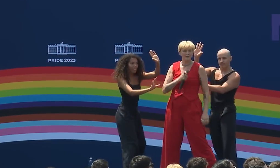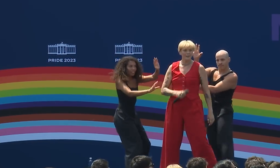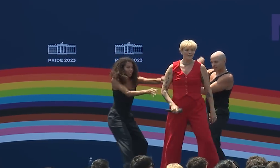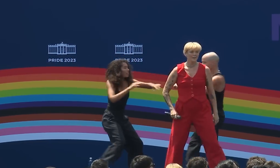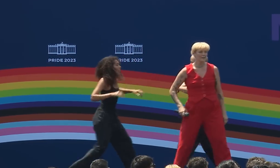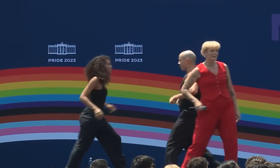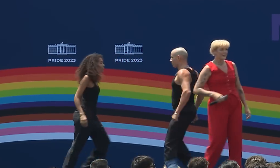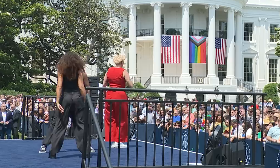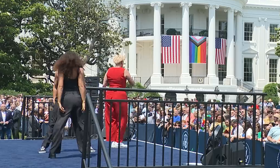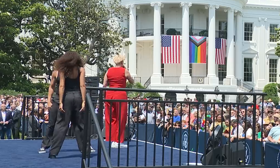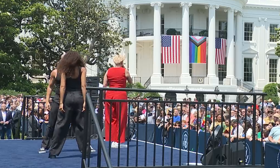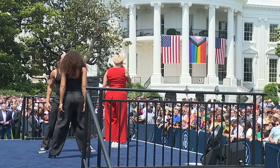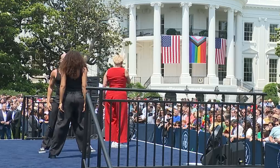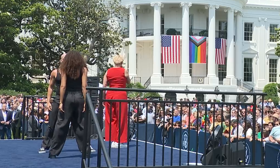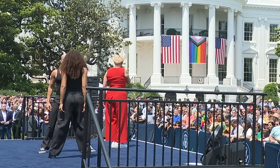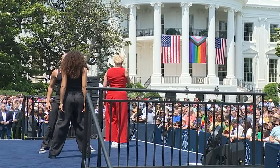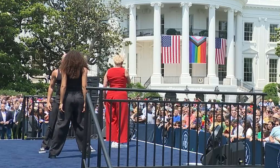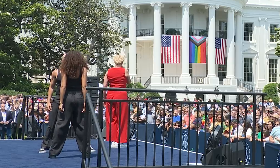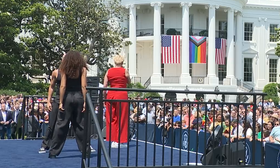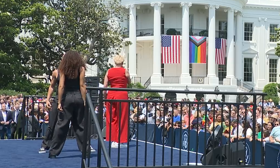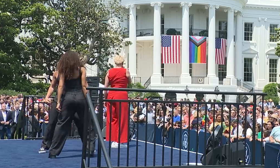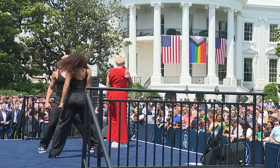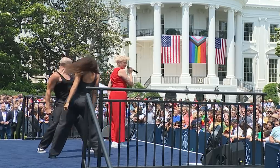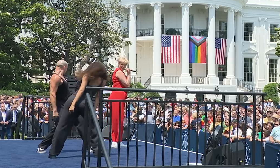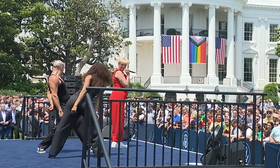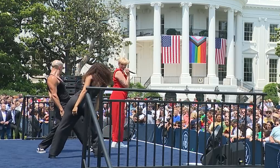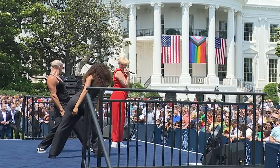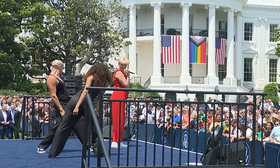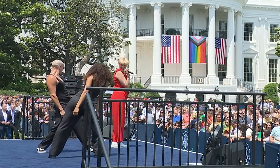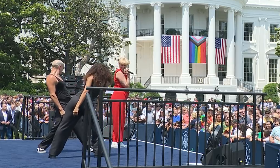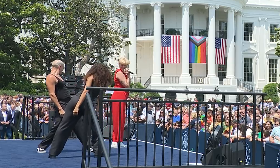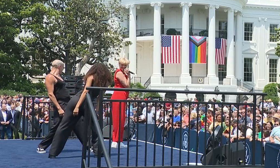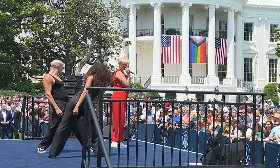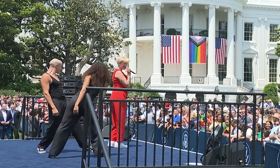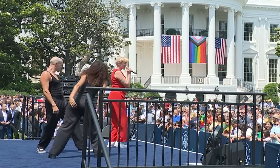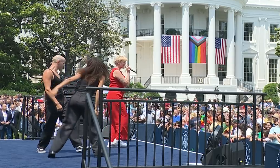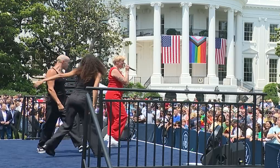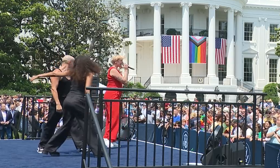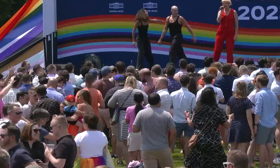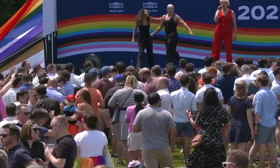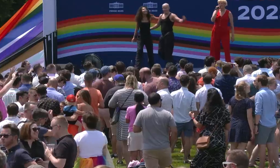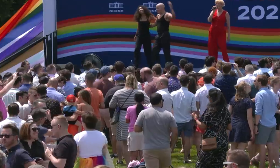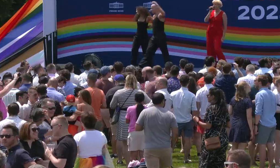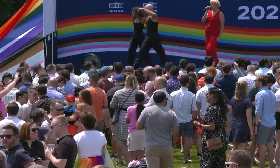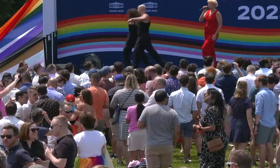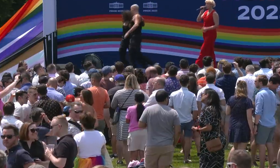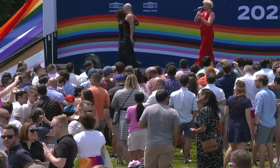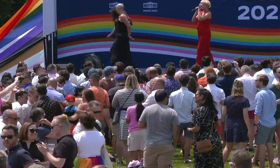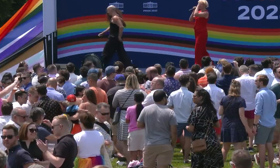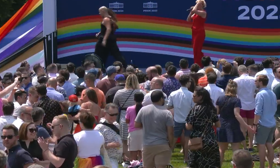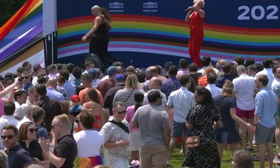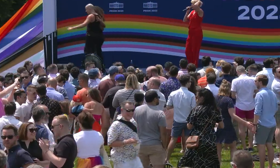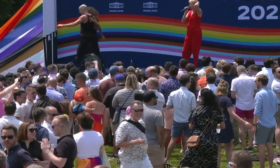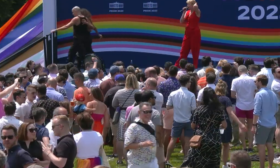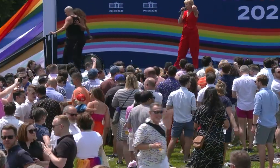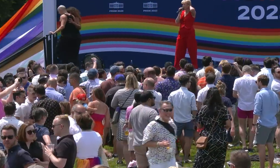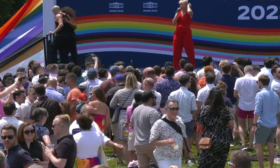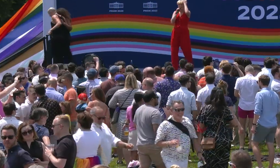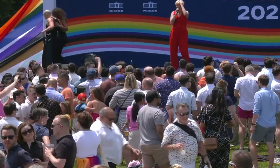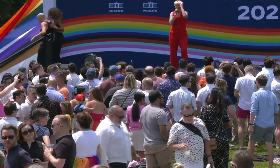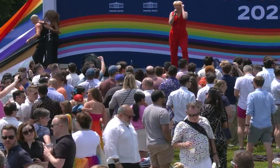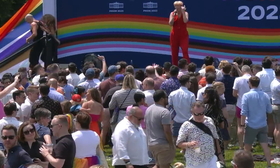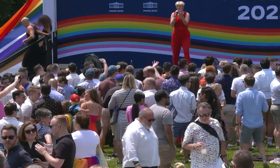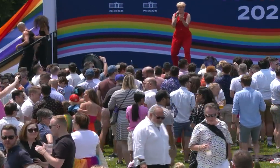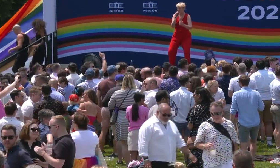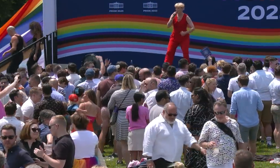notice. Second choice and second best, couldn't say the things she meant or find the missing pieces that were